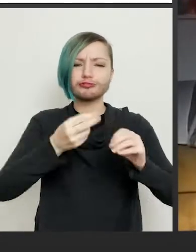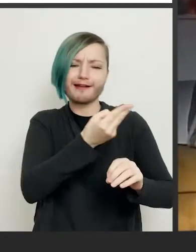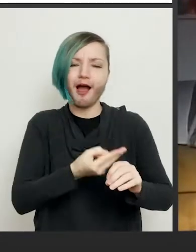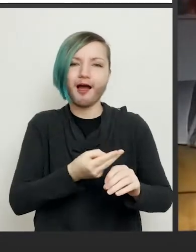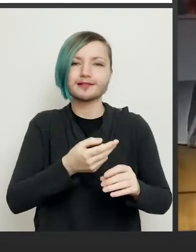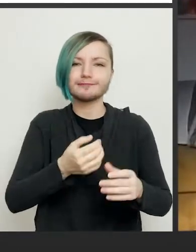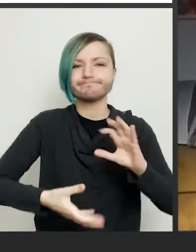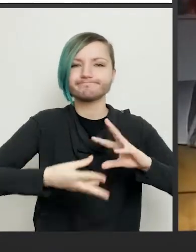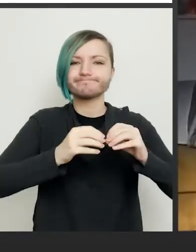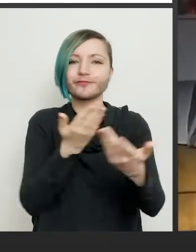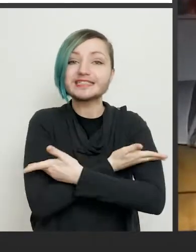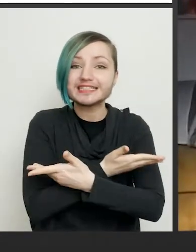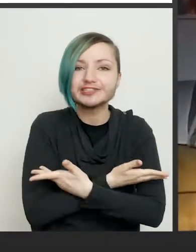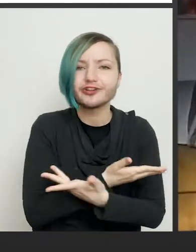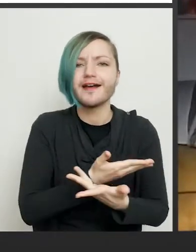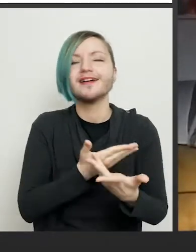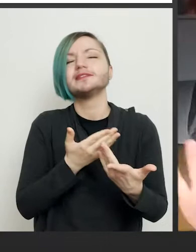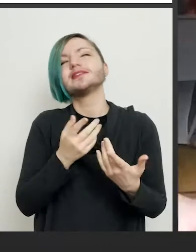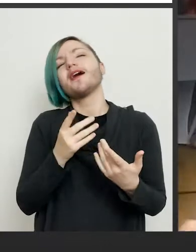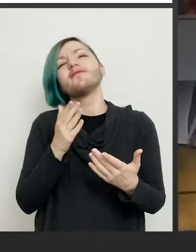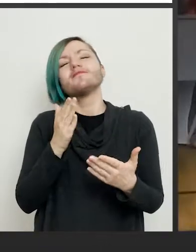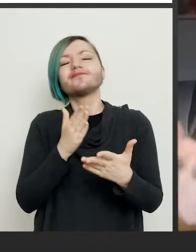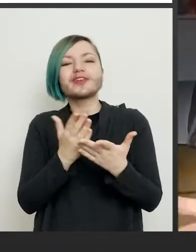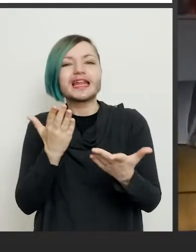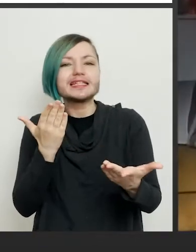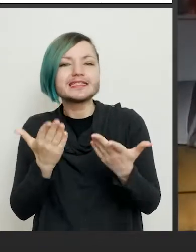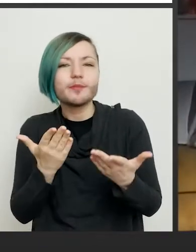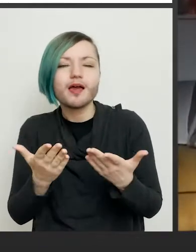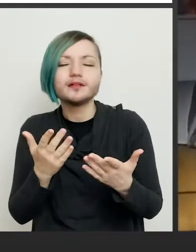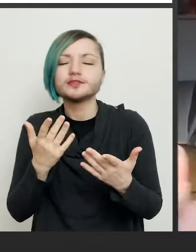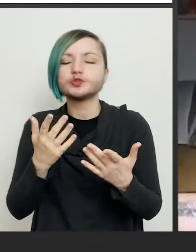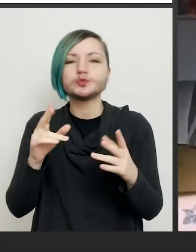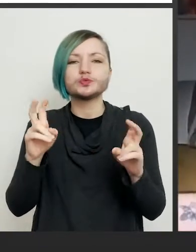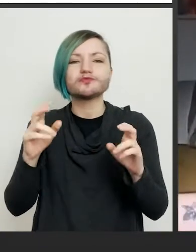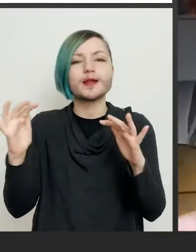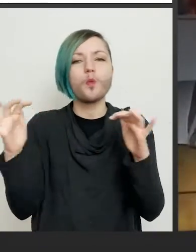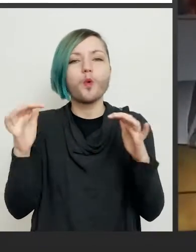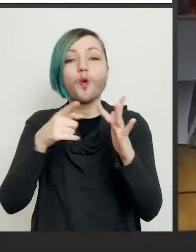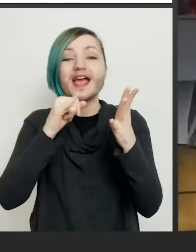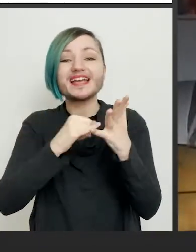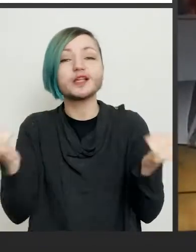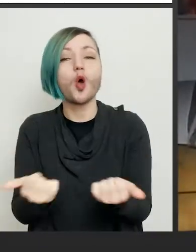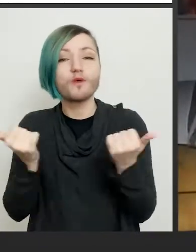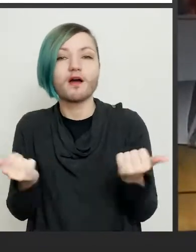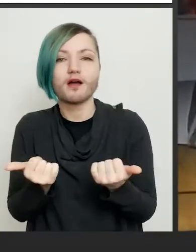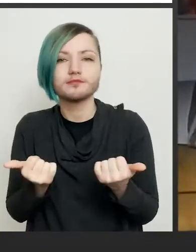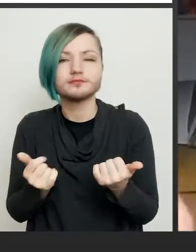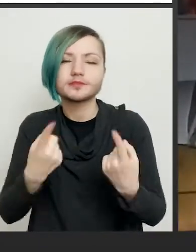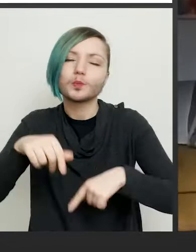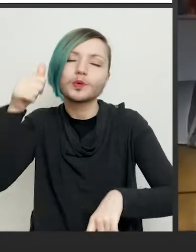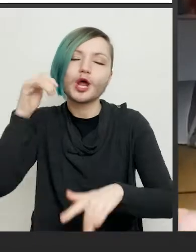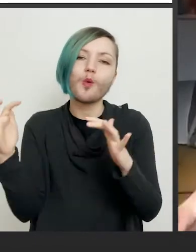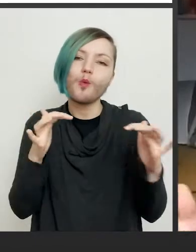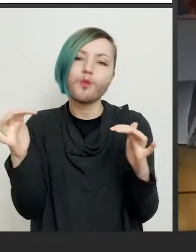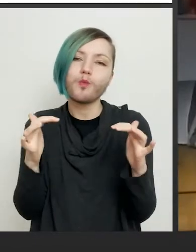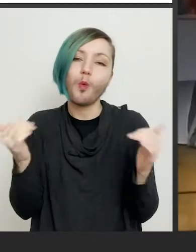just, it's kind of it's kind of an ode to, war is over. Even though we know that war isn't over,